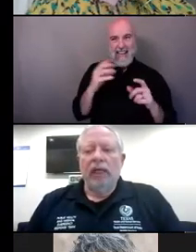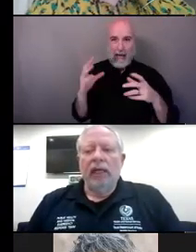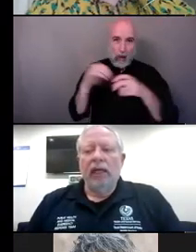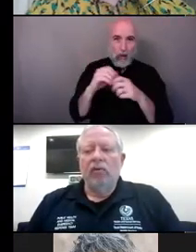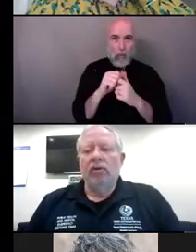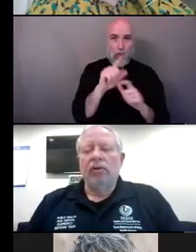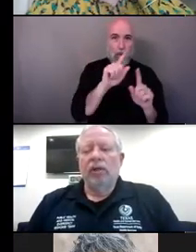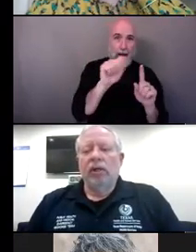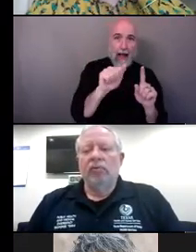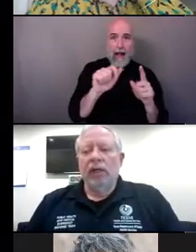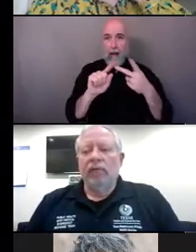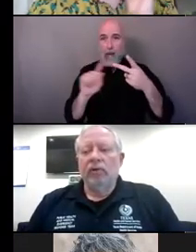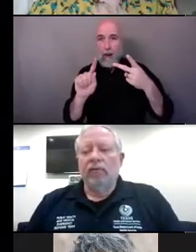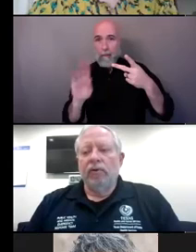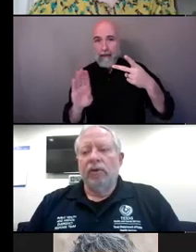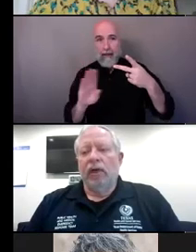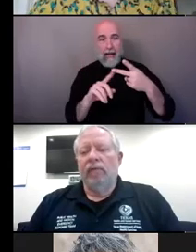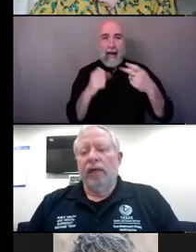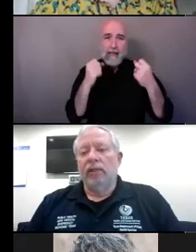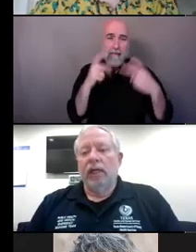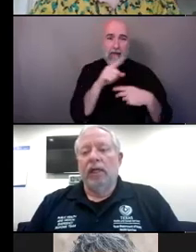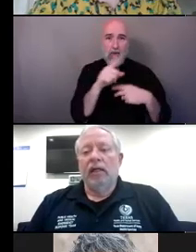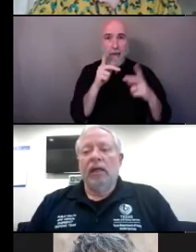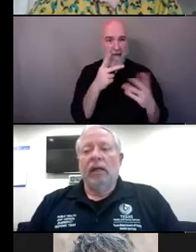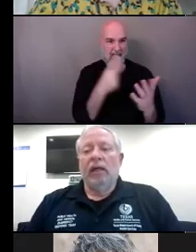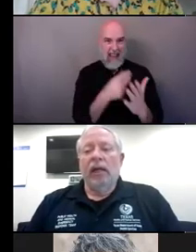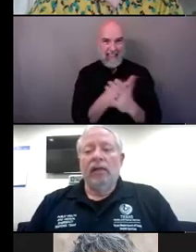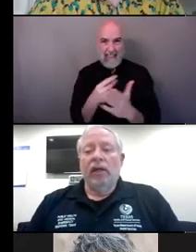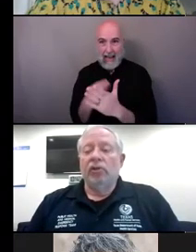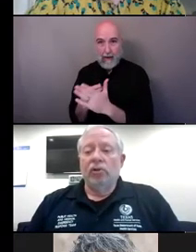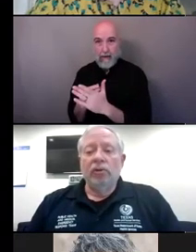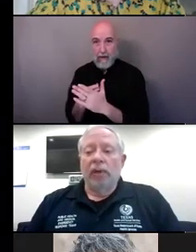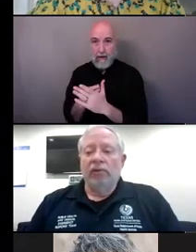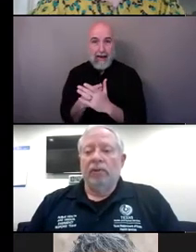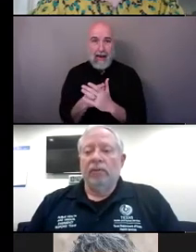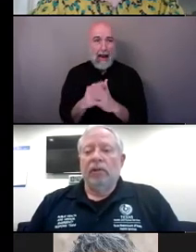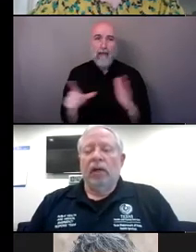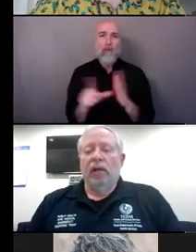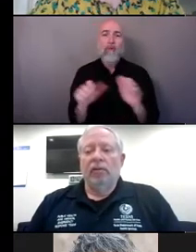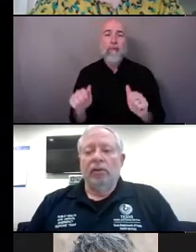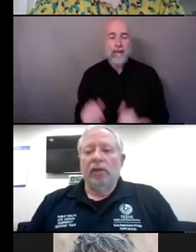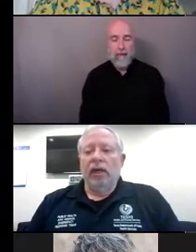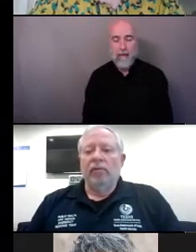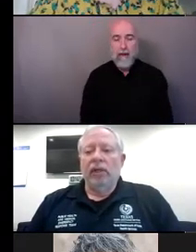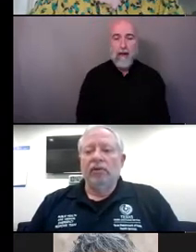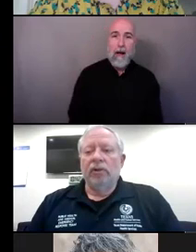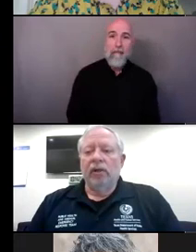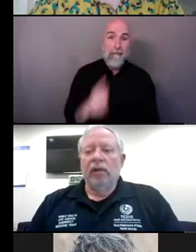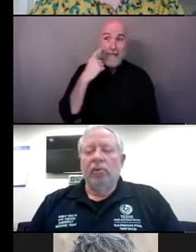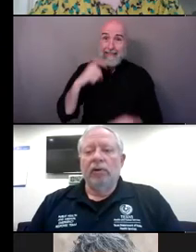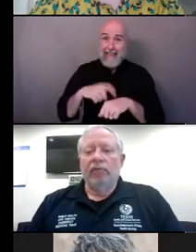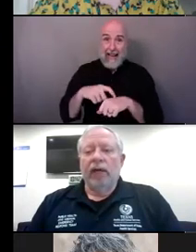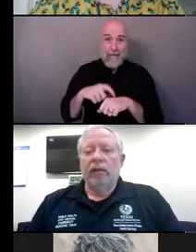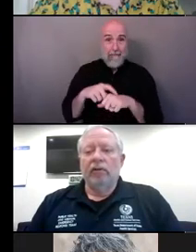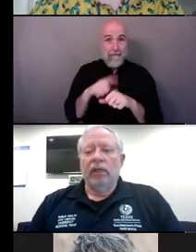and 1B categories, as many of those folks vaccinated as soon as possible, because time is